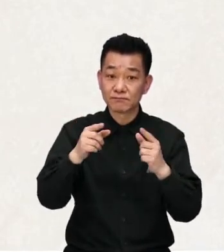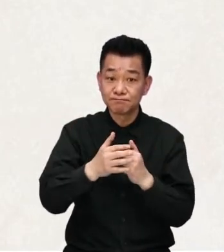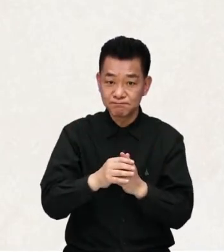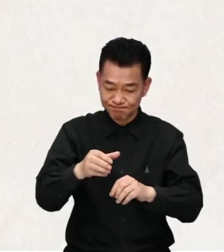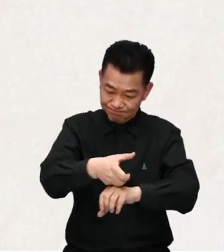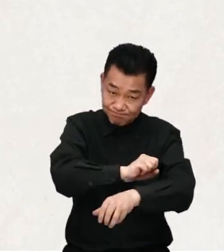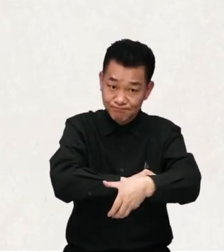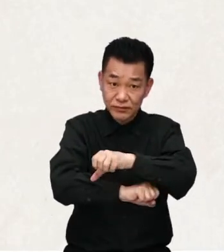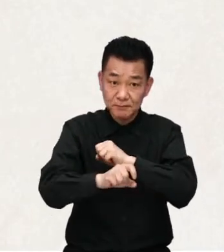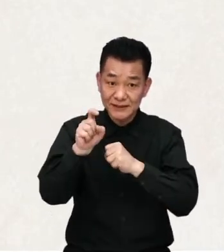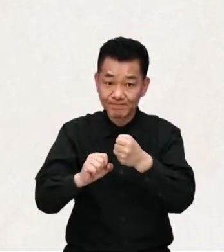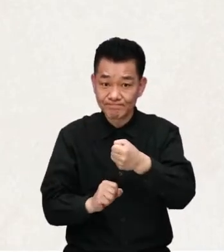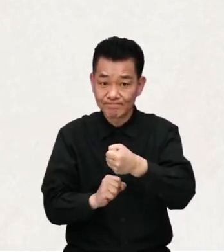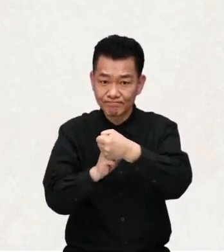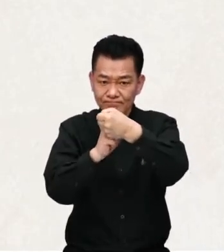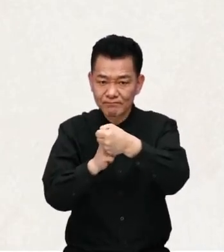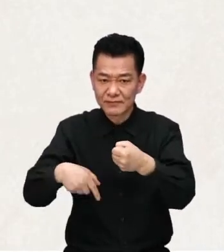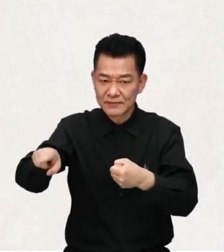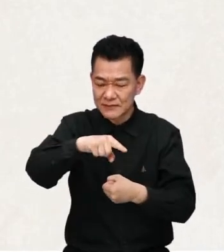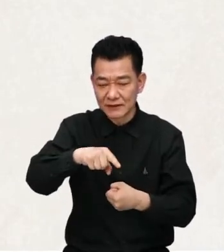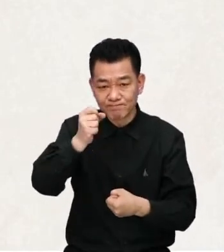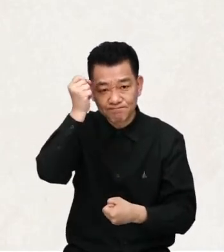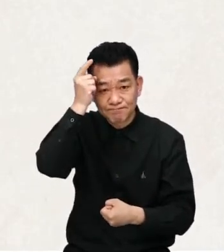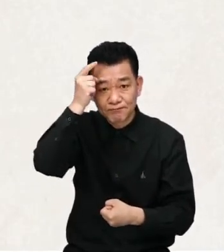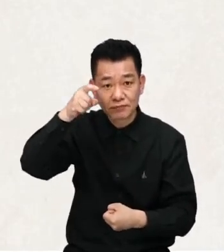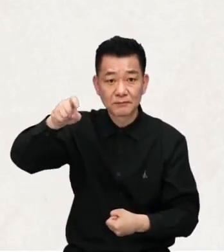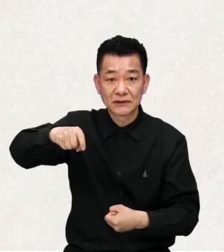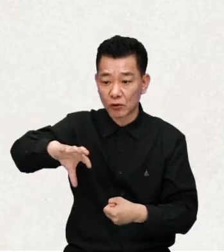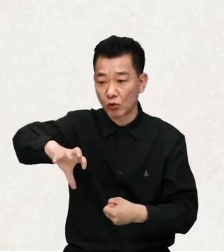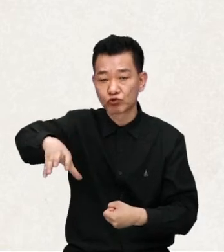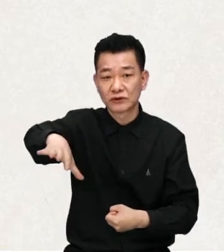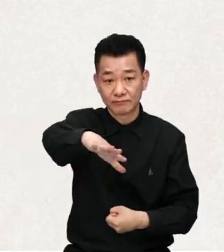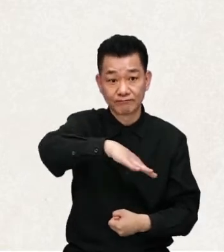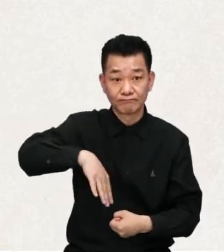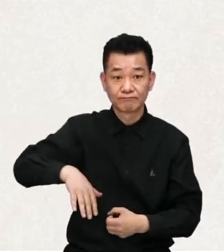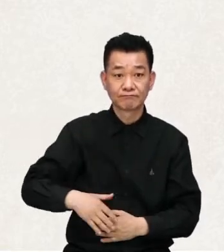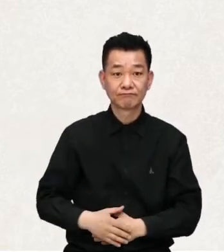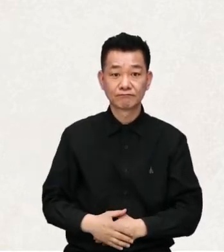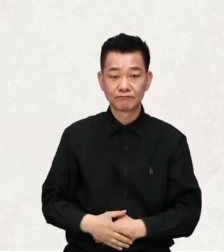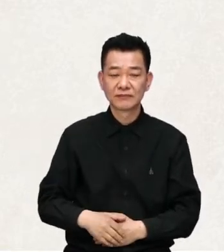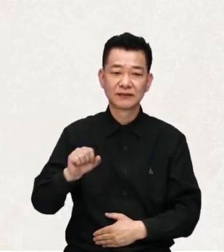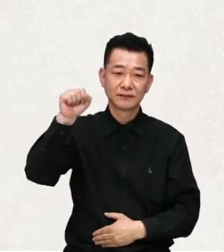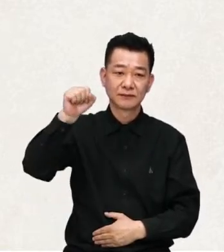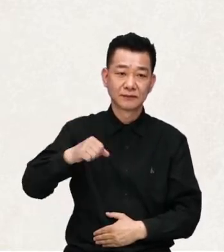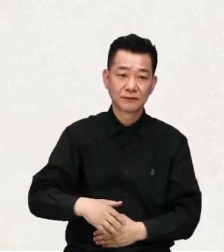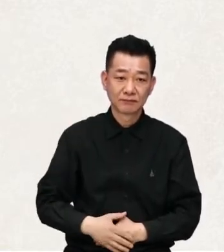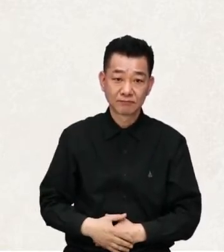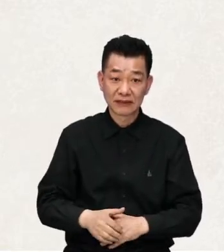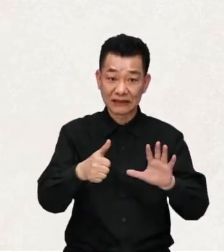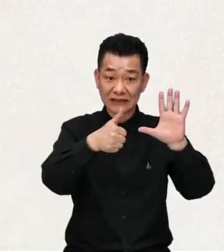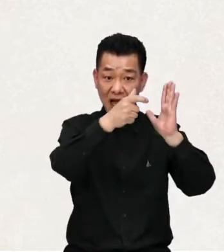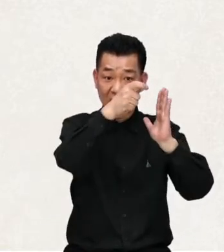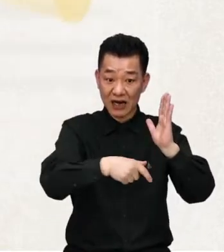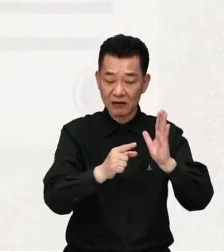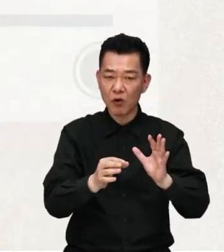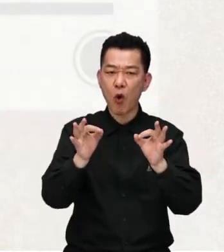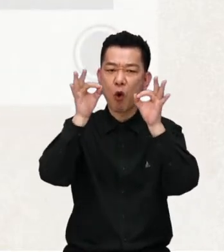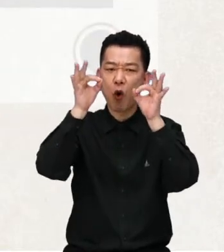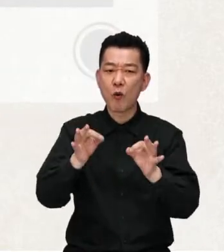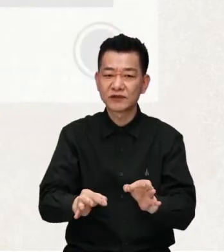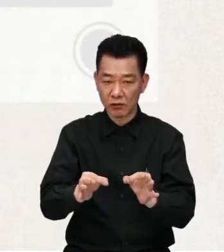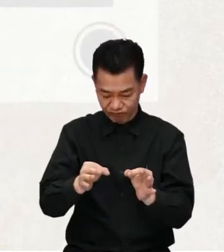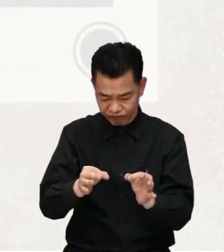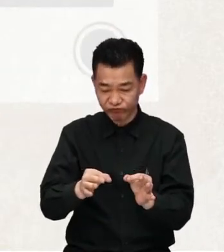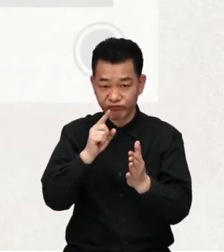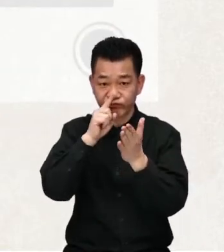active cooperation and understanding of the state party would be needed. Yes, the Article 6 is an